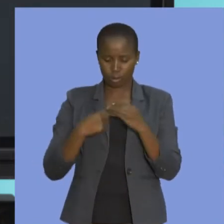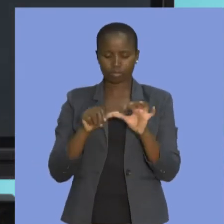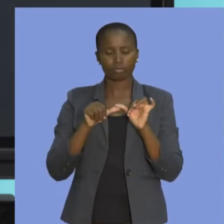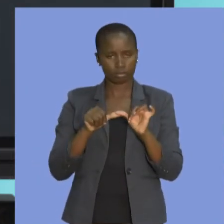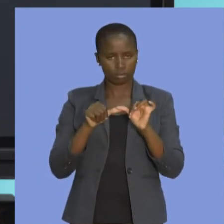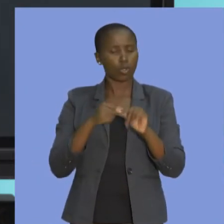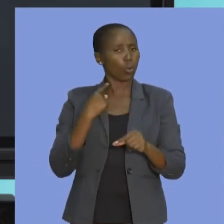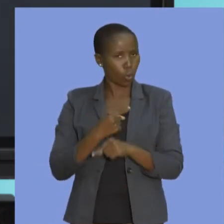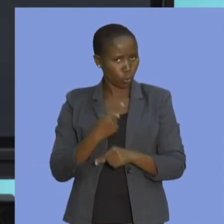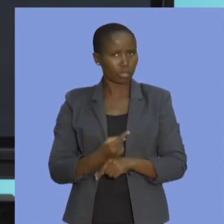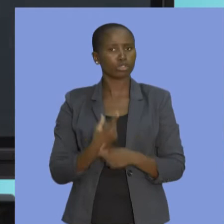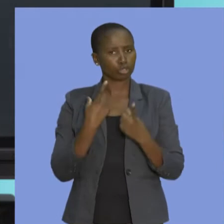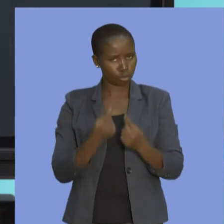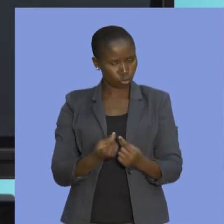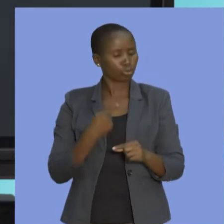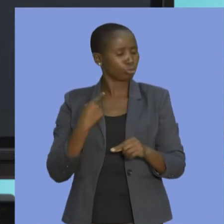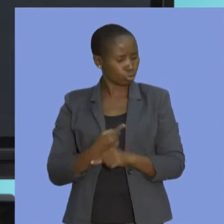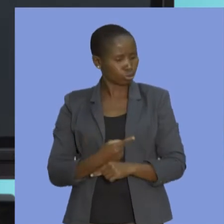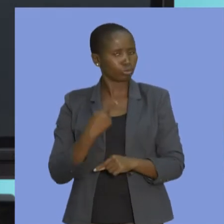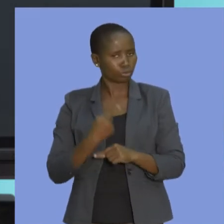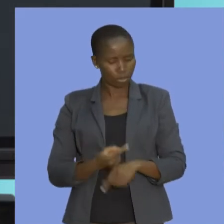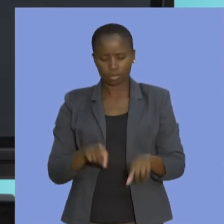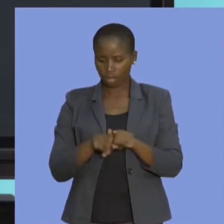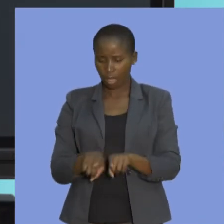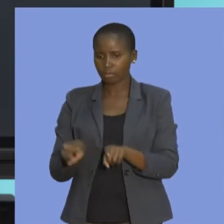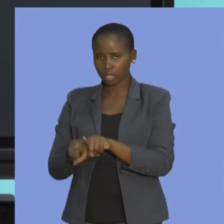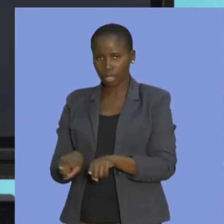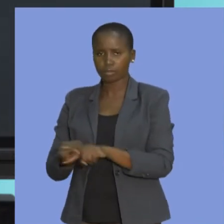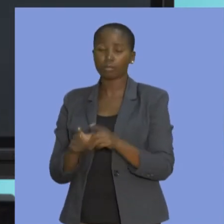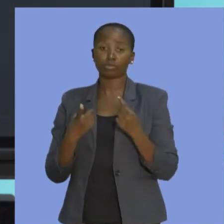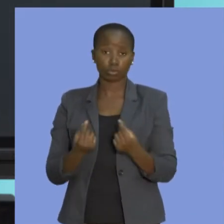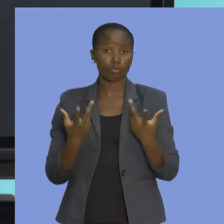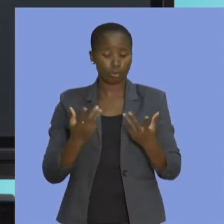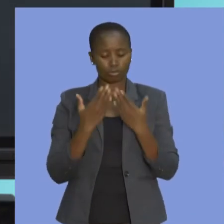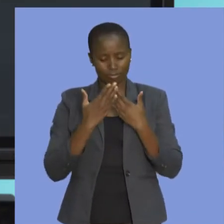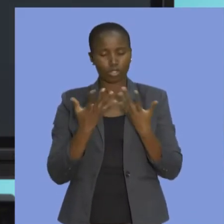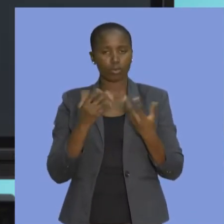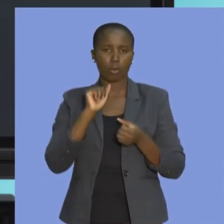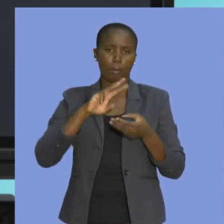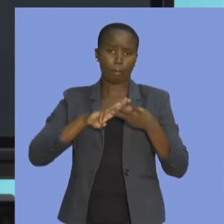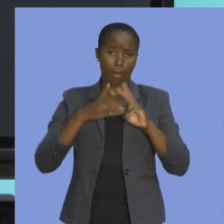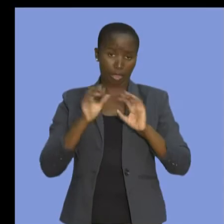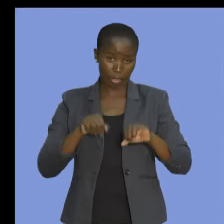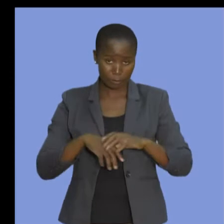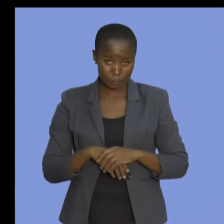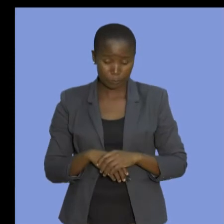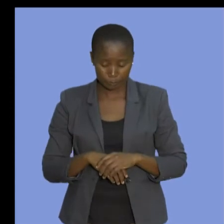And I'll really encourage you to be consistent in your mathematics. Okay. Now, let's look at again. We said when we come back,